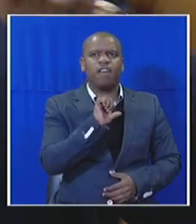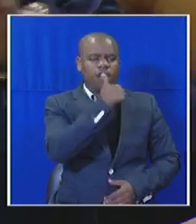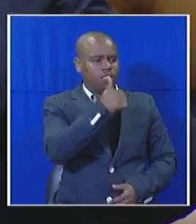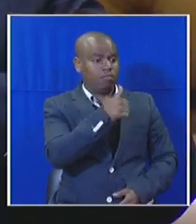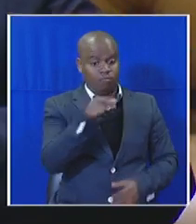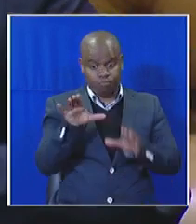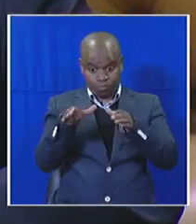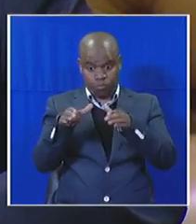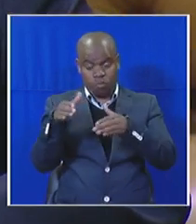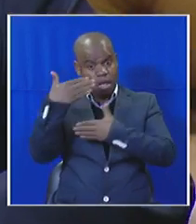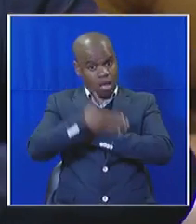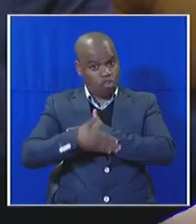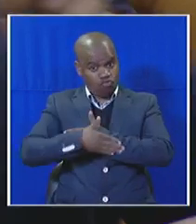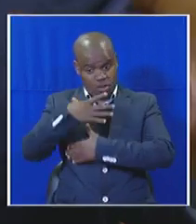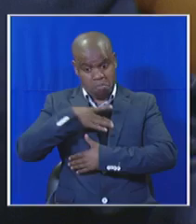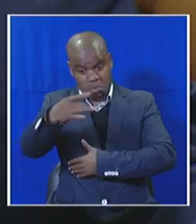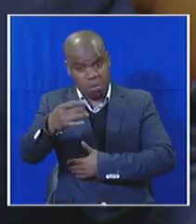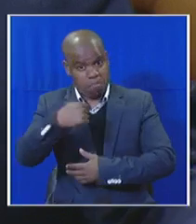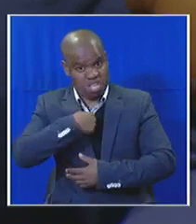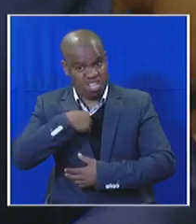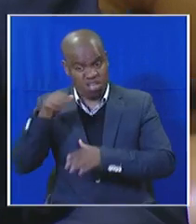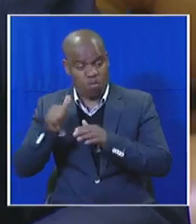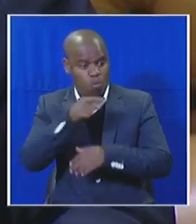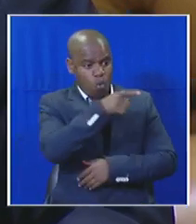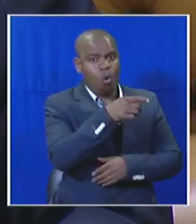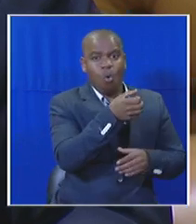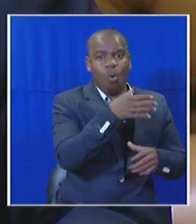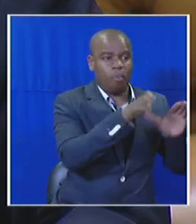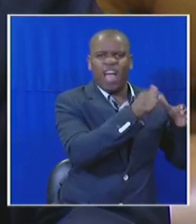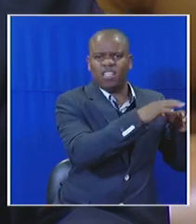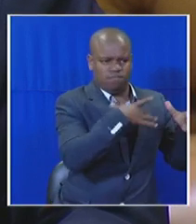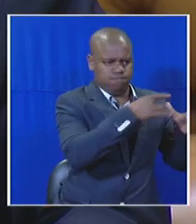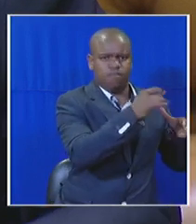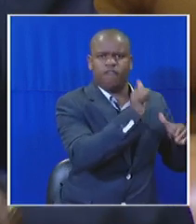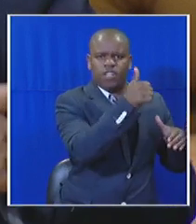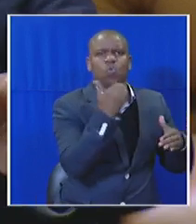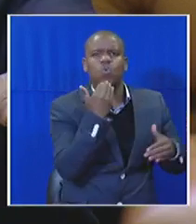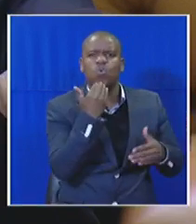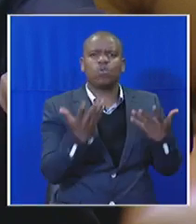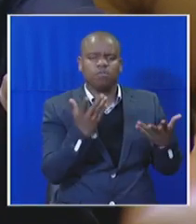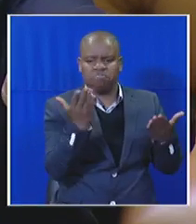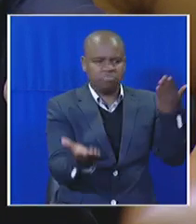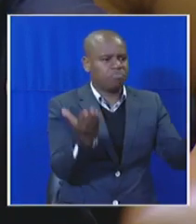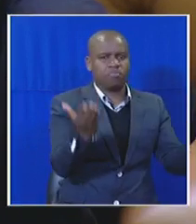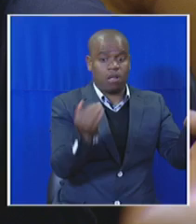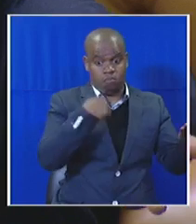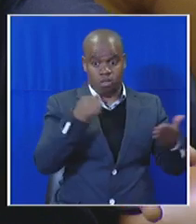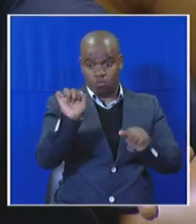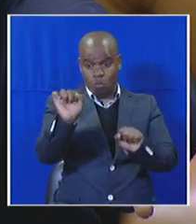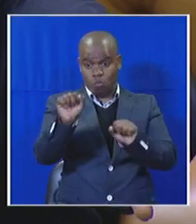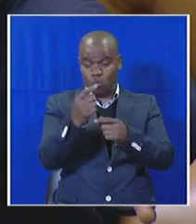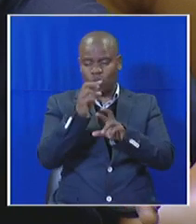Was it a democratic country or the ANC? Who came first? Because I'm answering your question